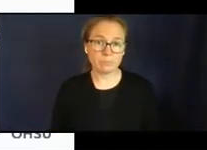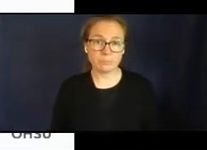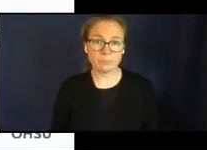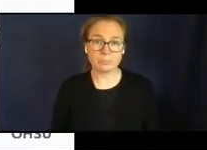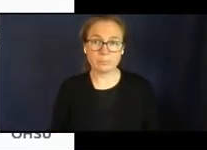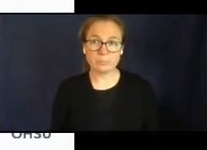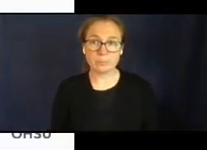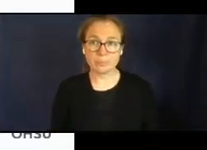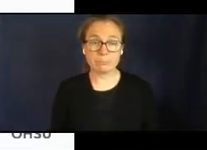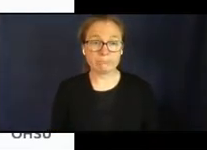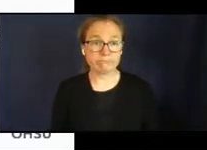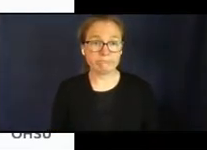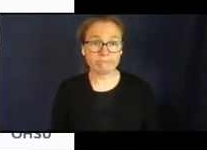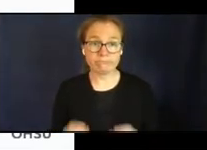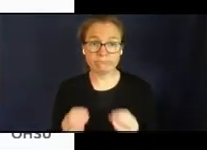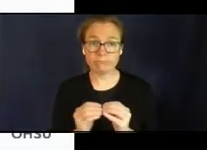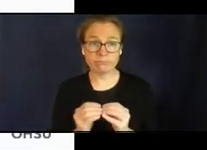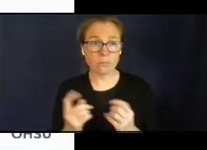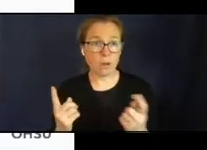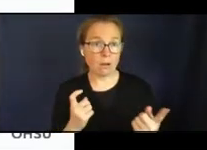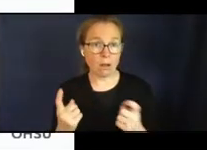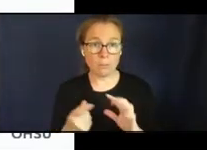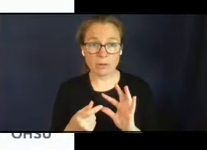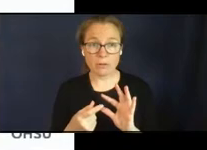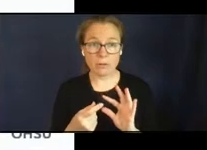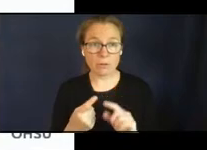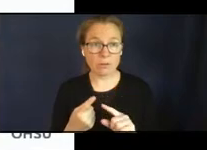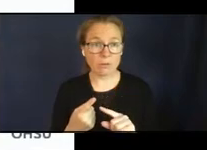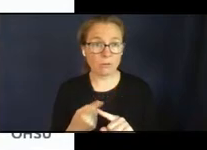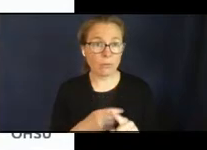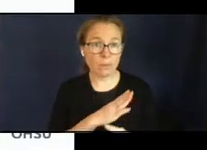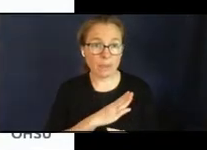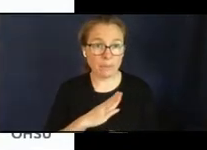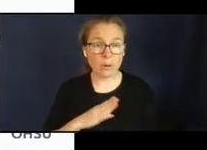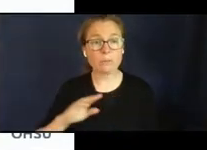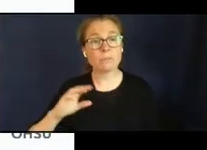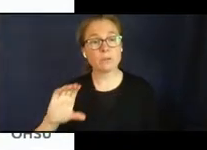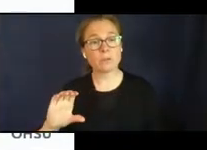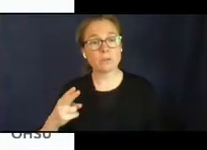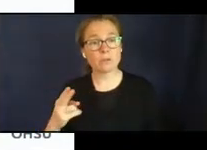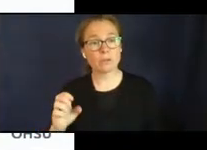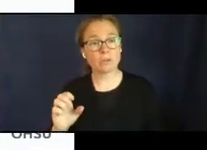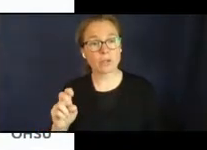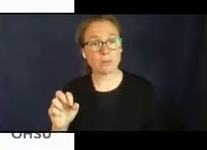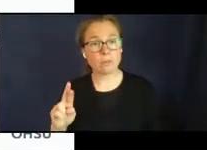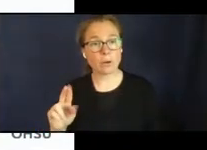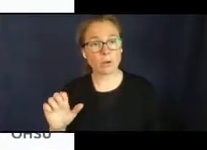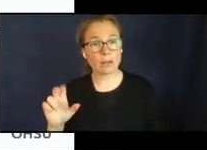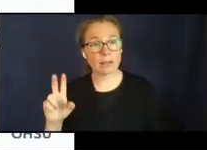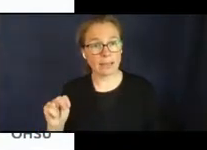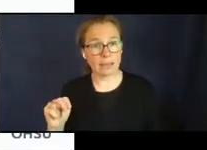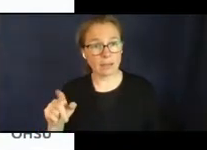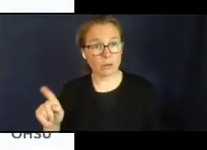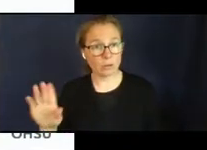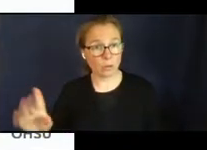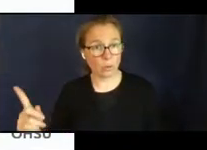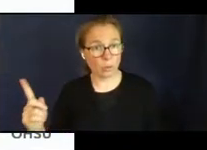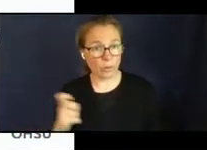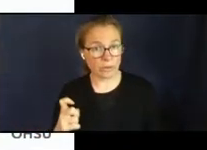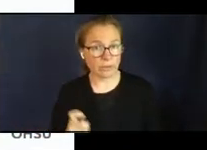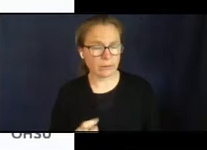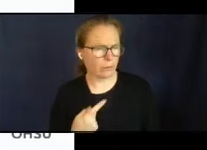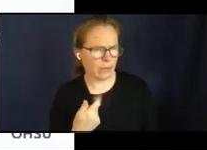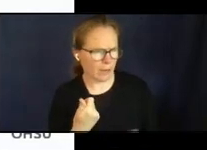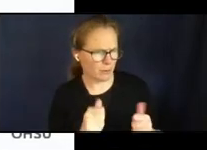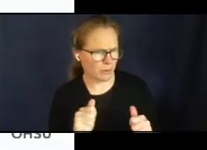Any other comments from board members? Ms. Chamberlain has a question. Sorry, I was trying to find the raise hand function and I couldn't